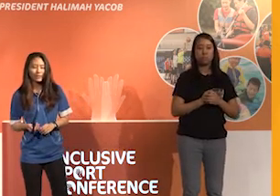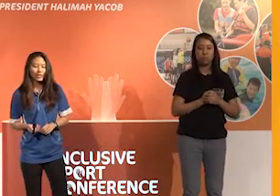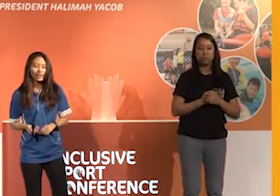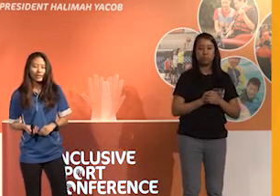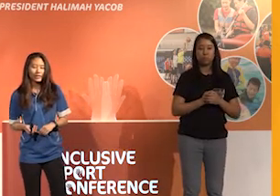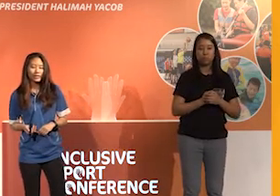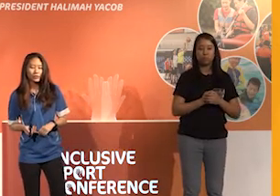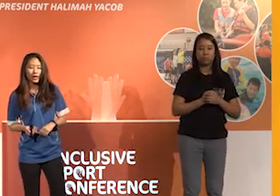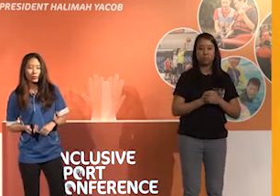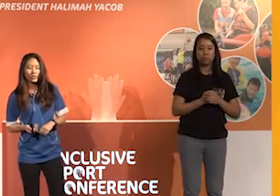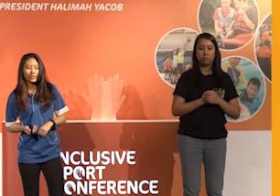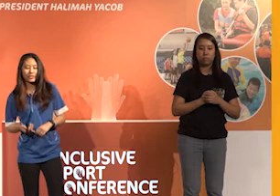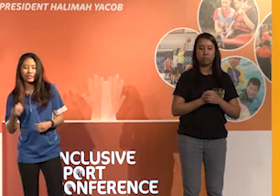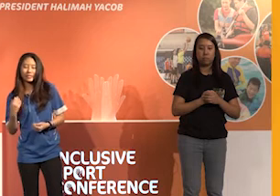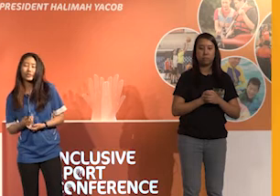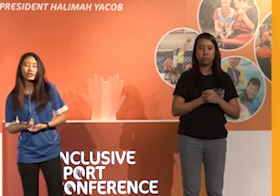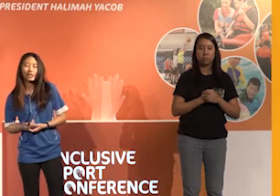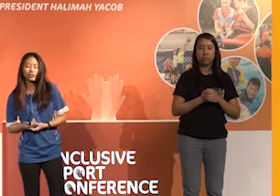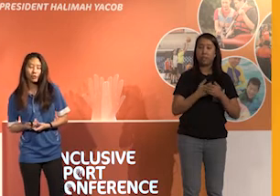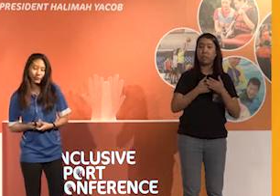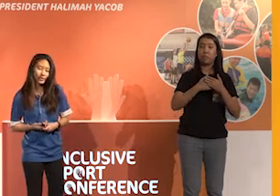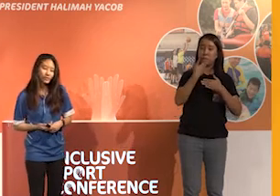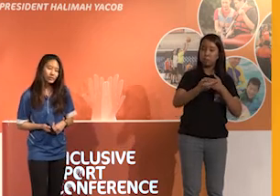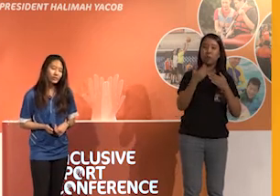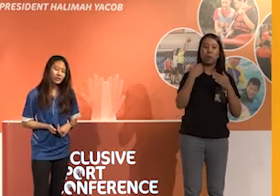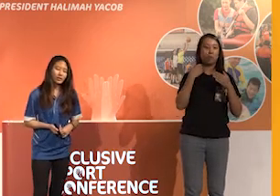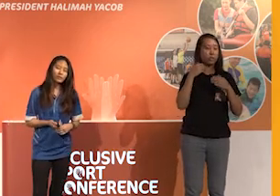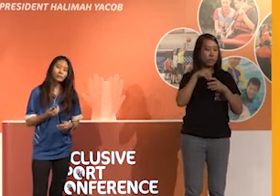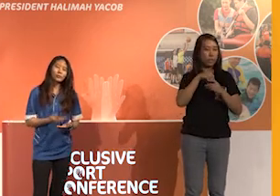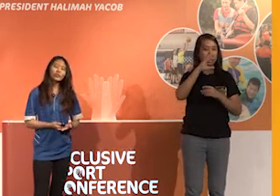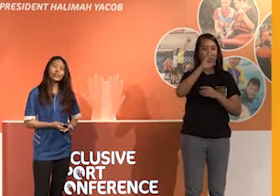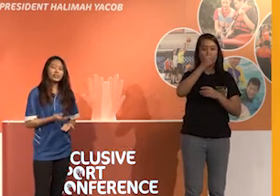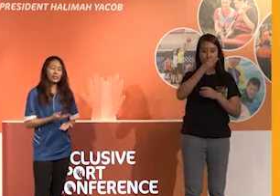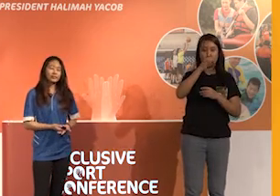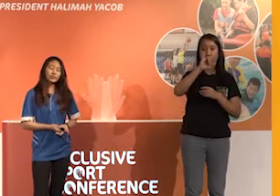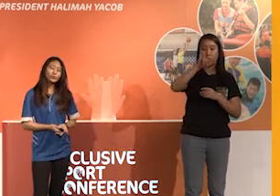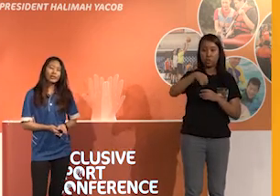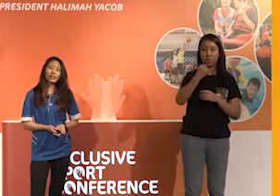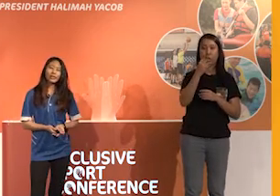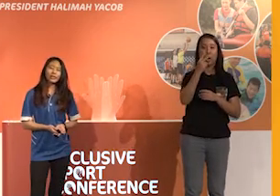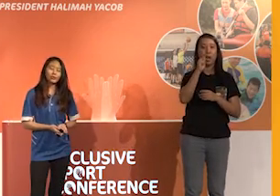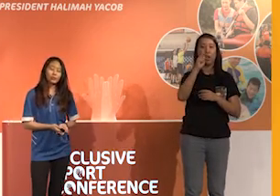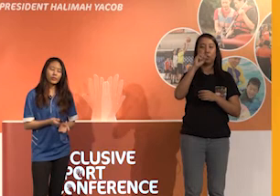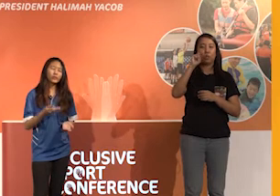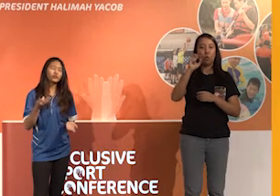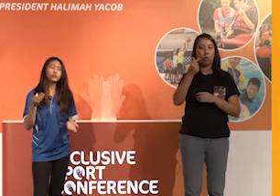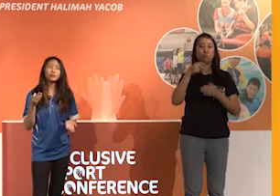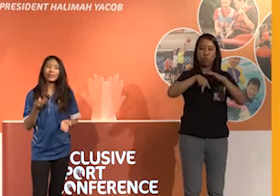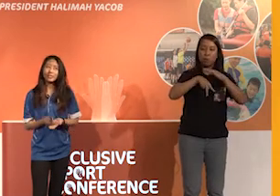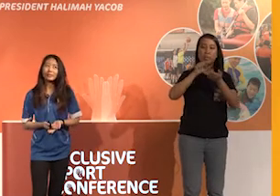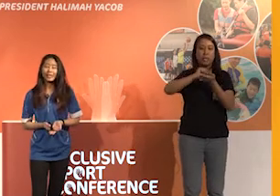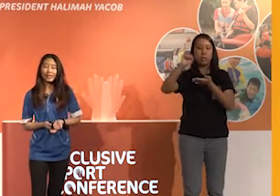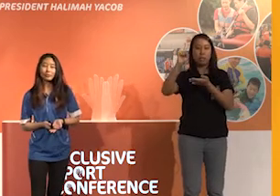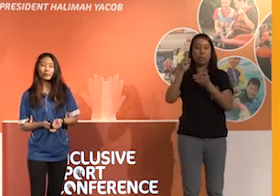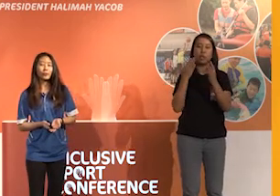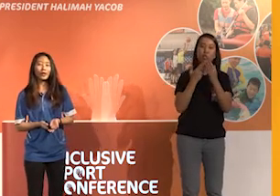Yeah. And then so I was in a CHRJ Katong Convent in primary and secondary school, and then I went through